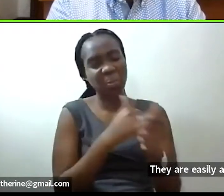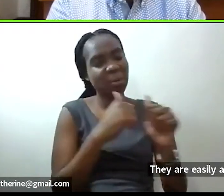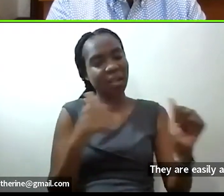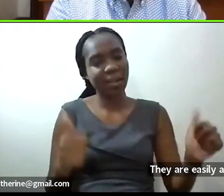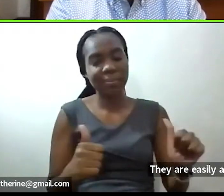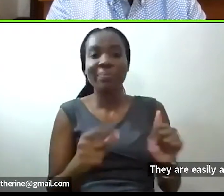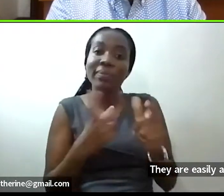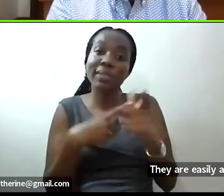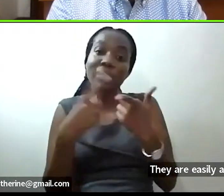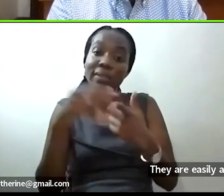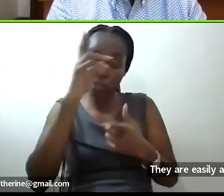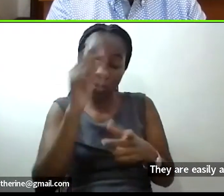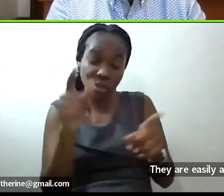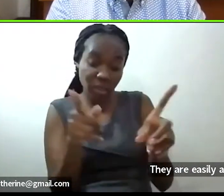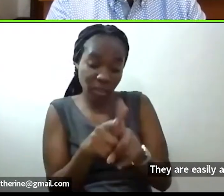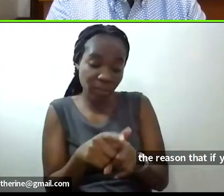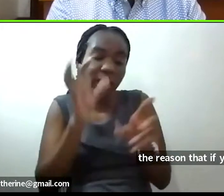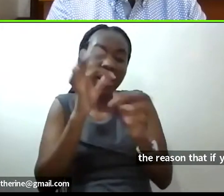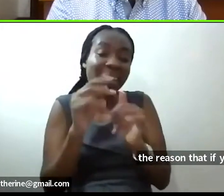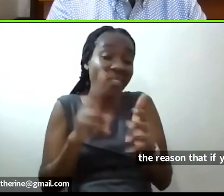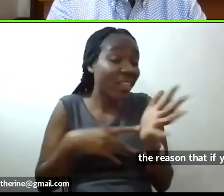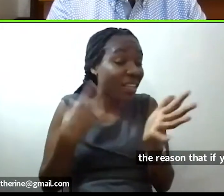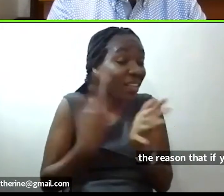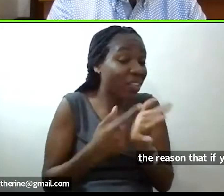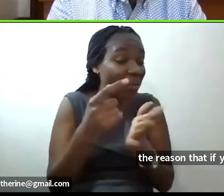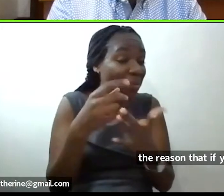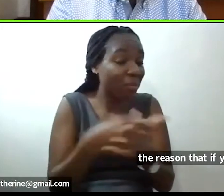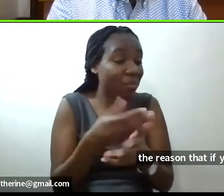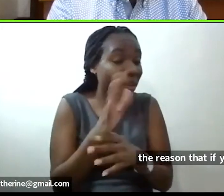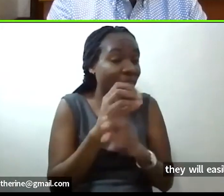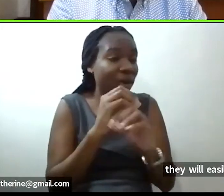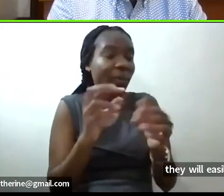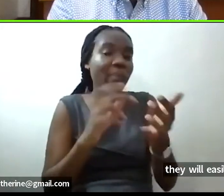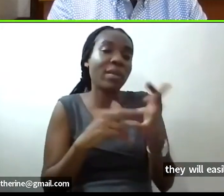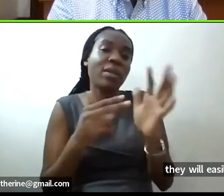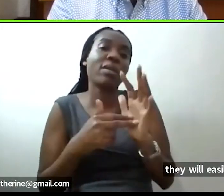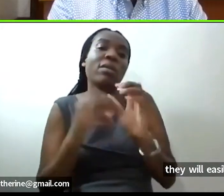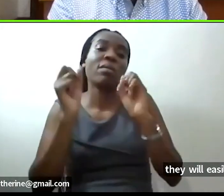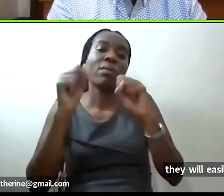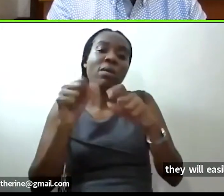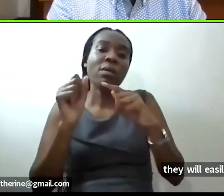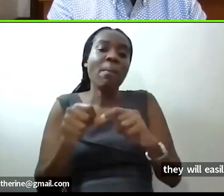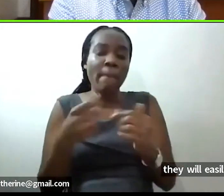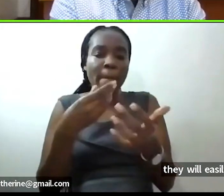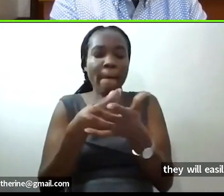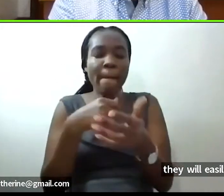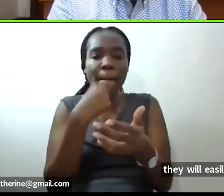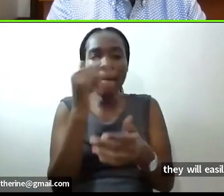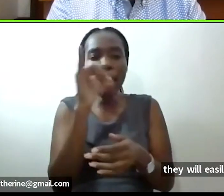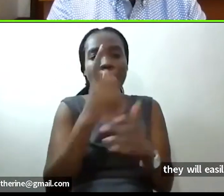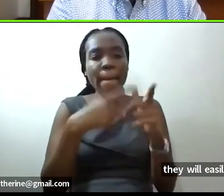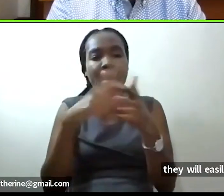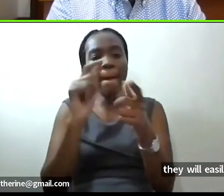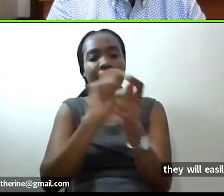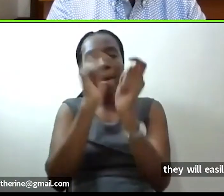from them, they will easily sell it and convert it into cash. So they are really loved